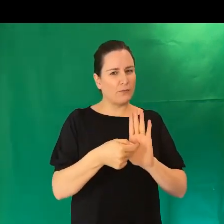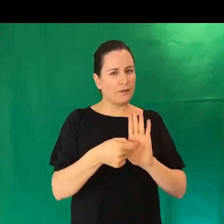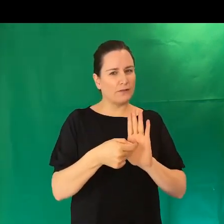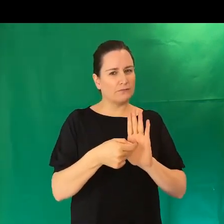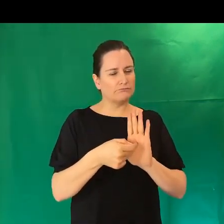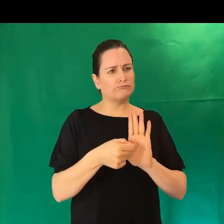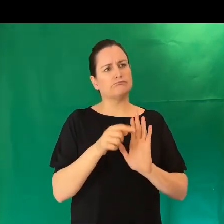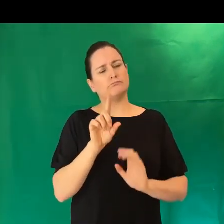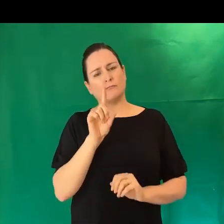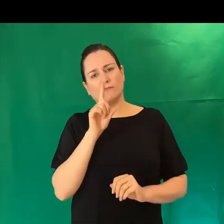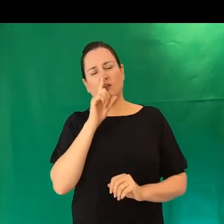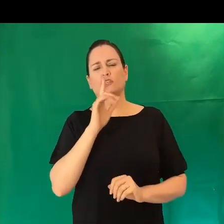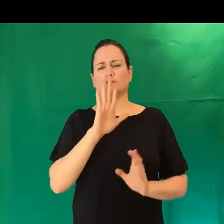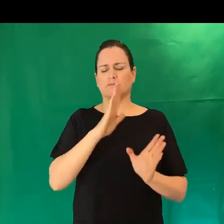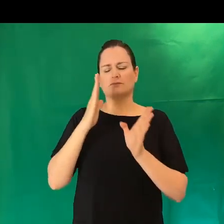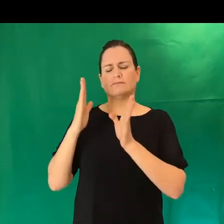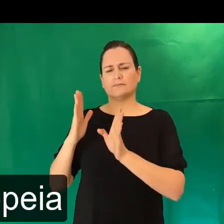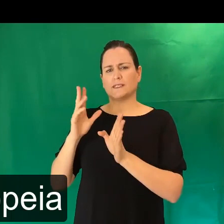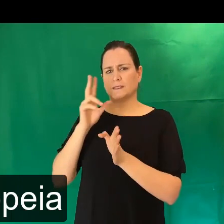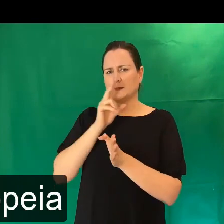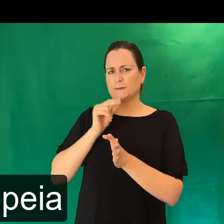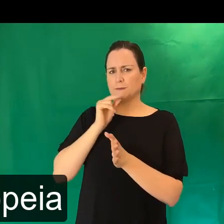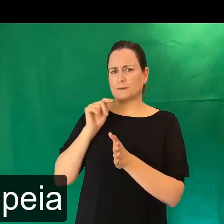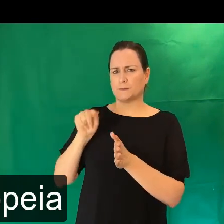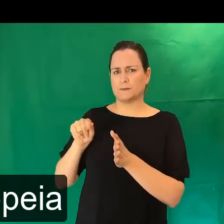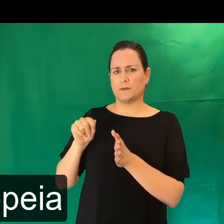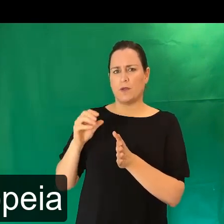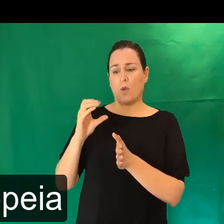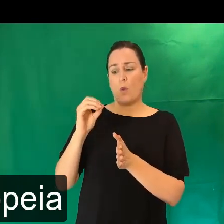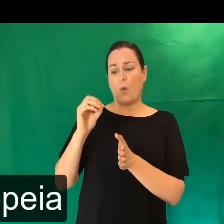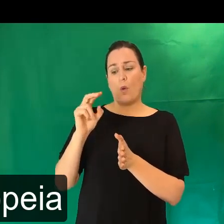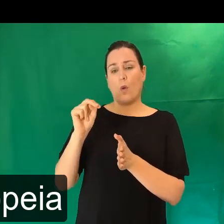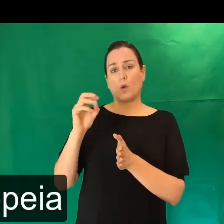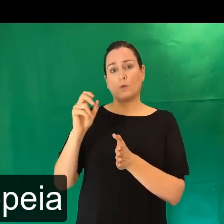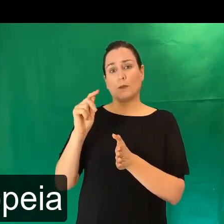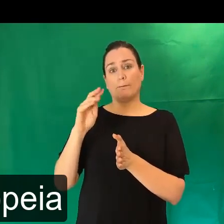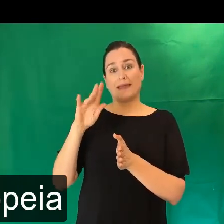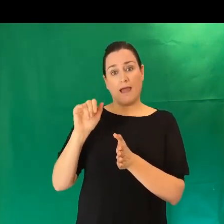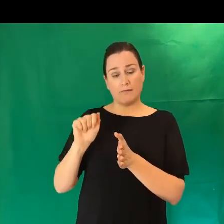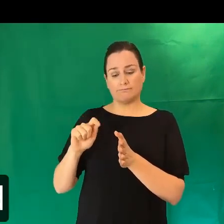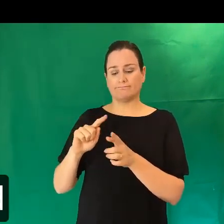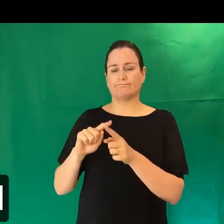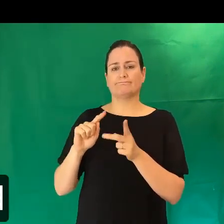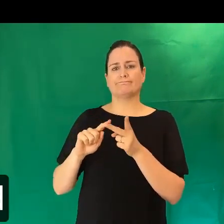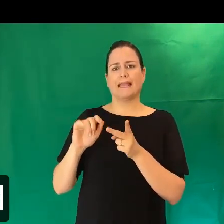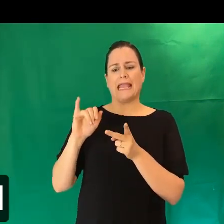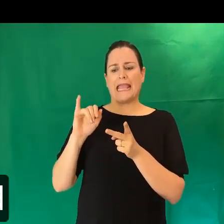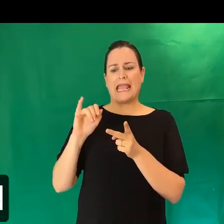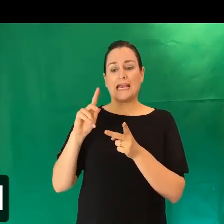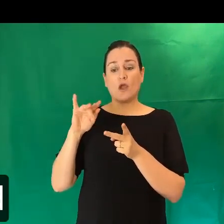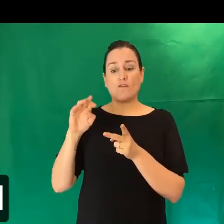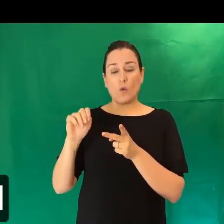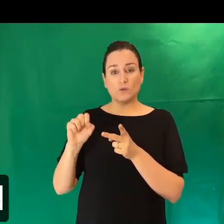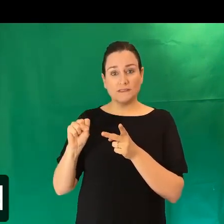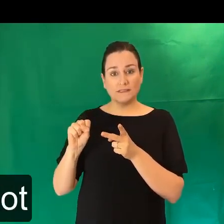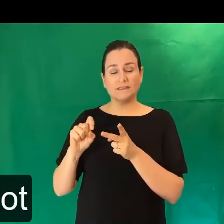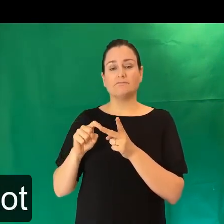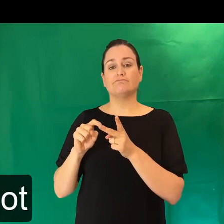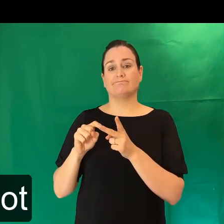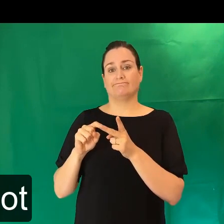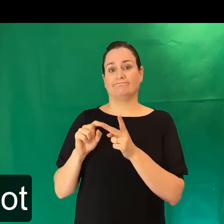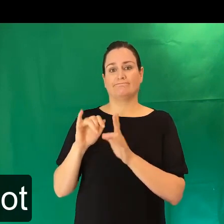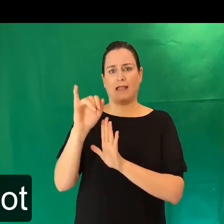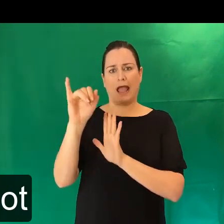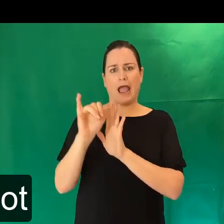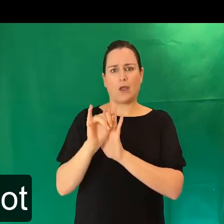Well, firstly, let's consider iconicity in spoken languages. We have onomatopoeia and some idiophones where we find